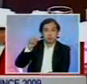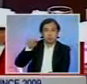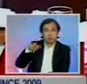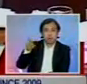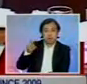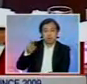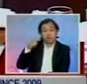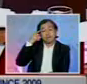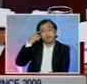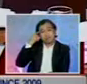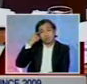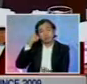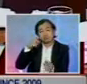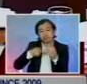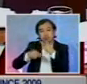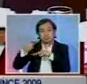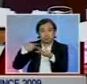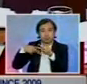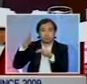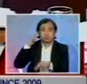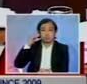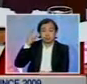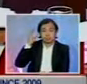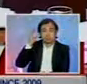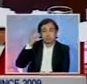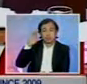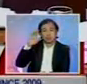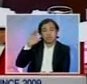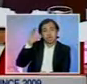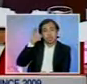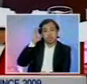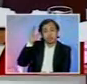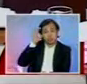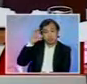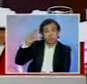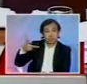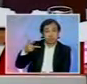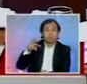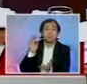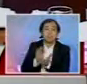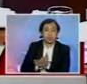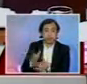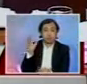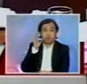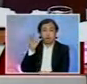III, married to Carla C. Castillo, for the sum